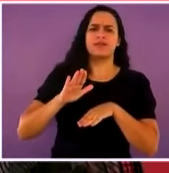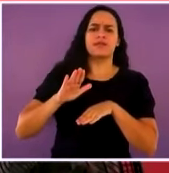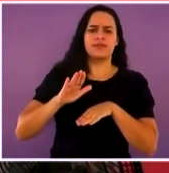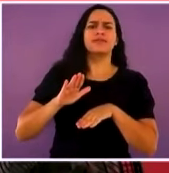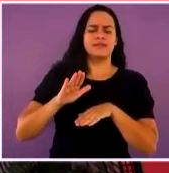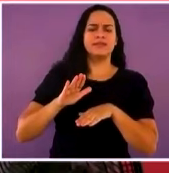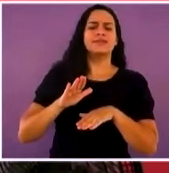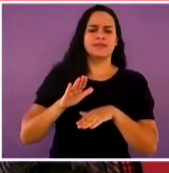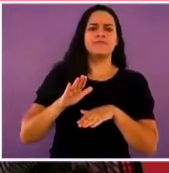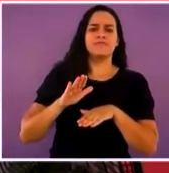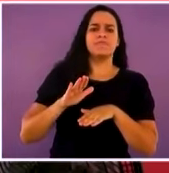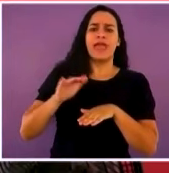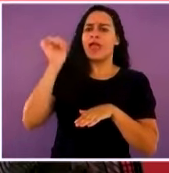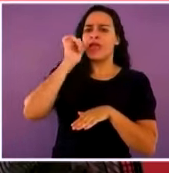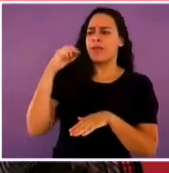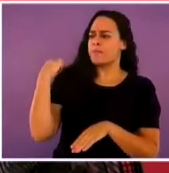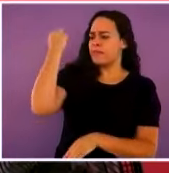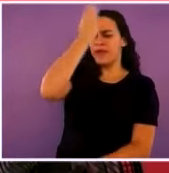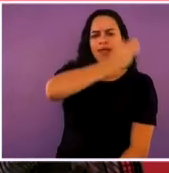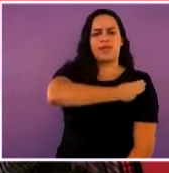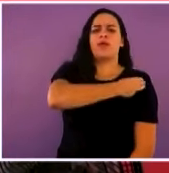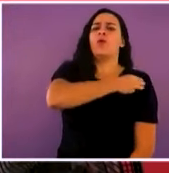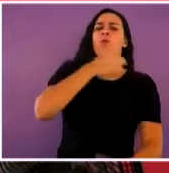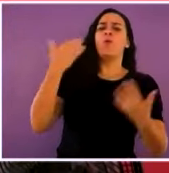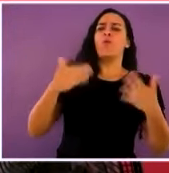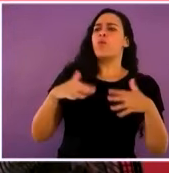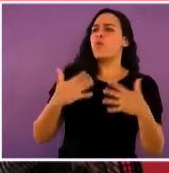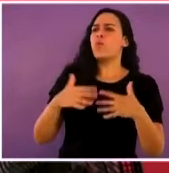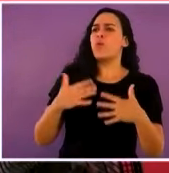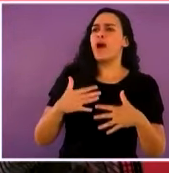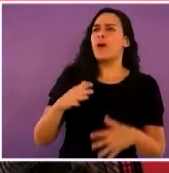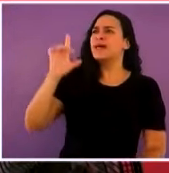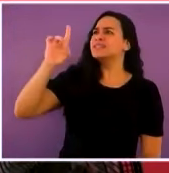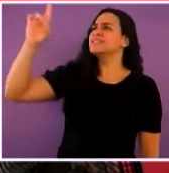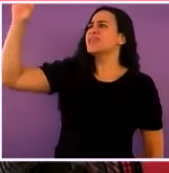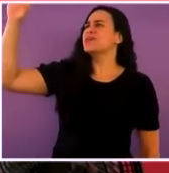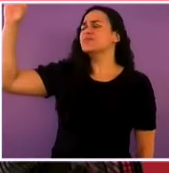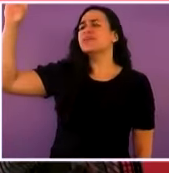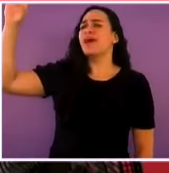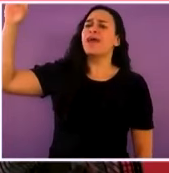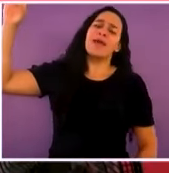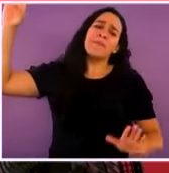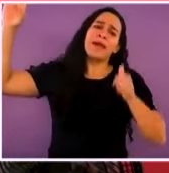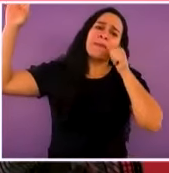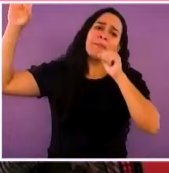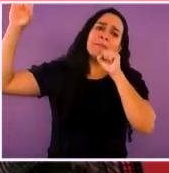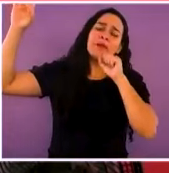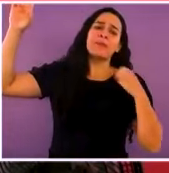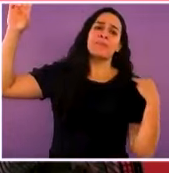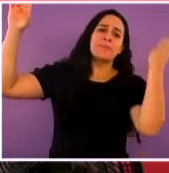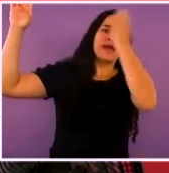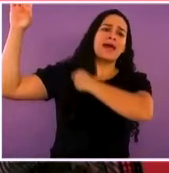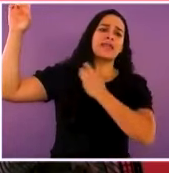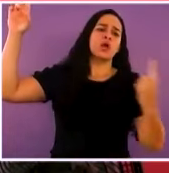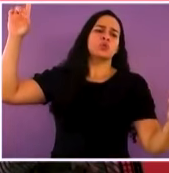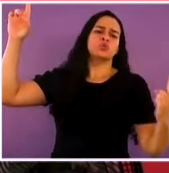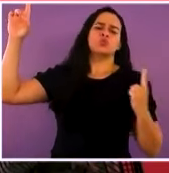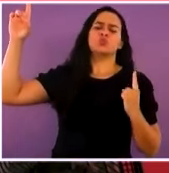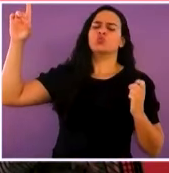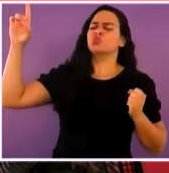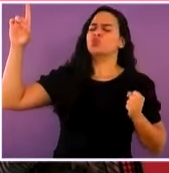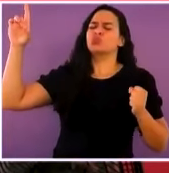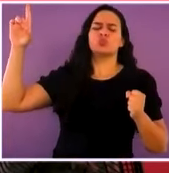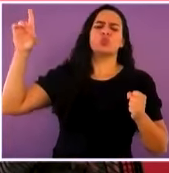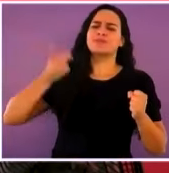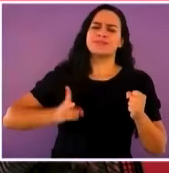we have. Ela é a pessoa mais próxima que nós temos. If we need help, se nós precisamos de ajuda, the mother